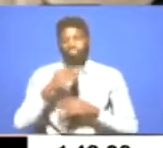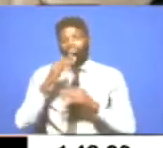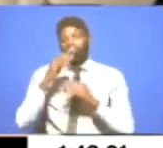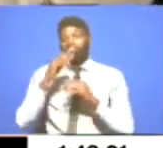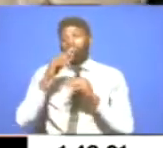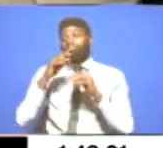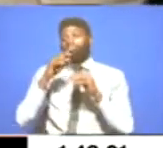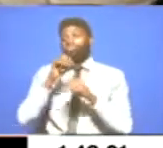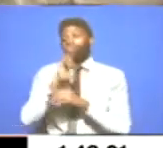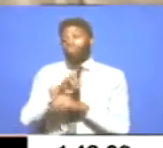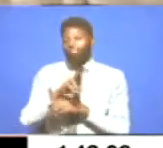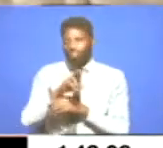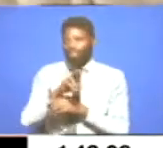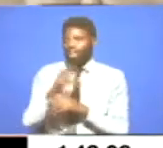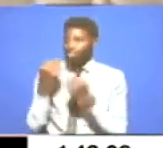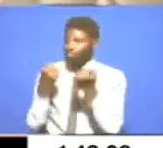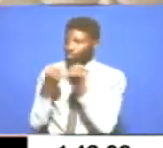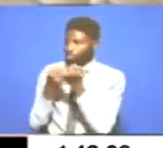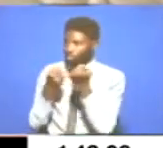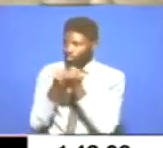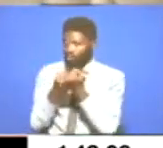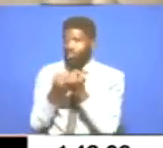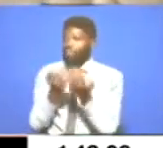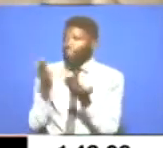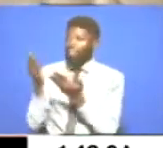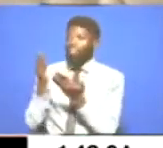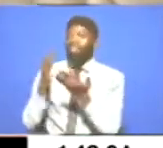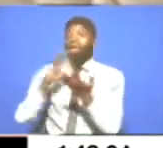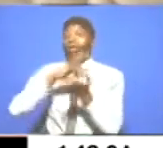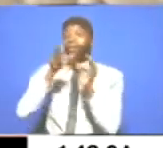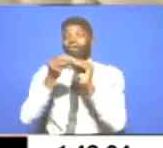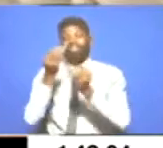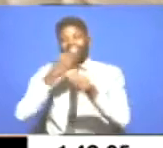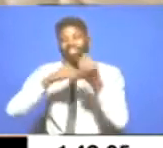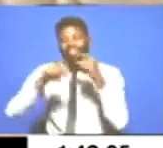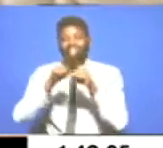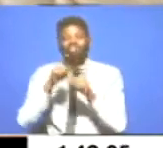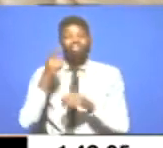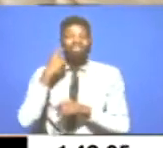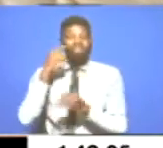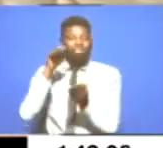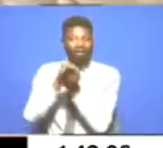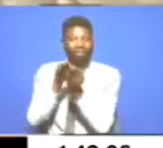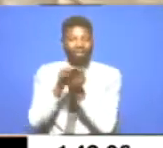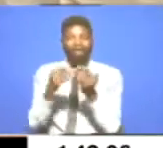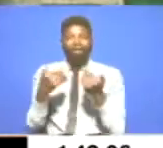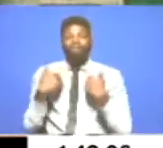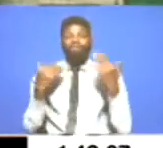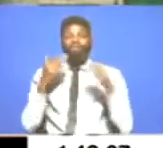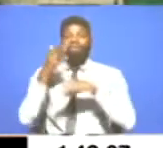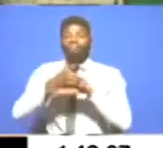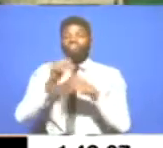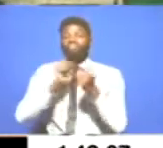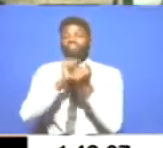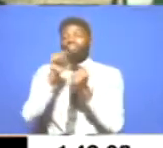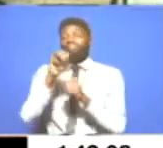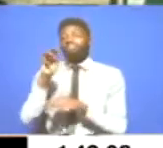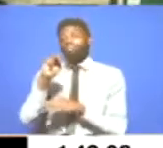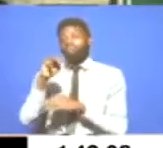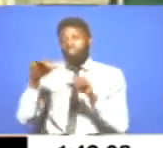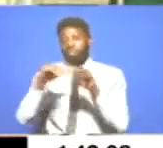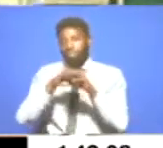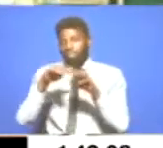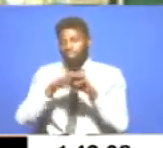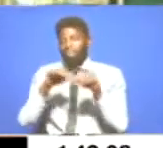supports wholesale and retail banking linkages with the over 15 million member cooperative movement through over 22,000